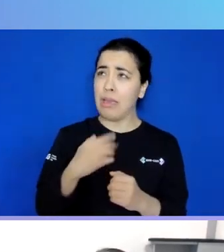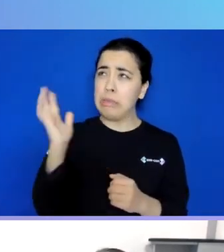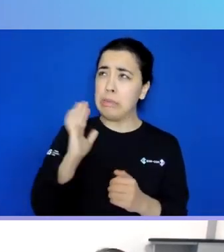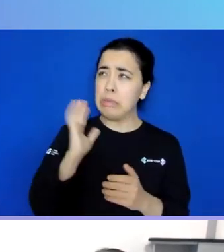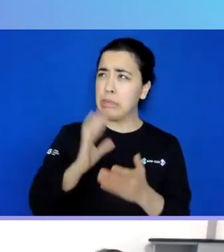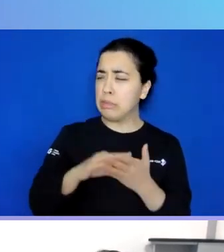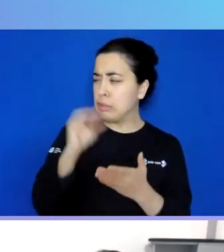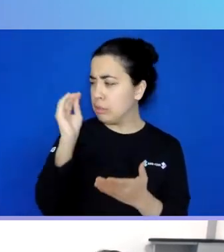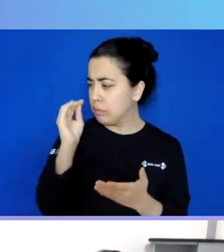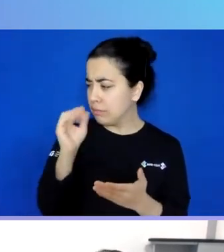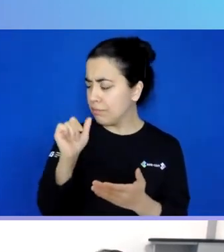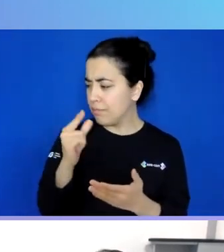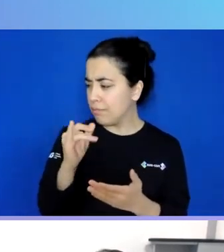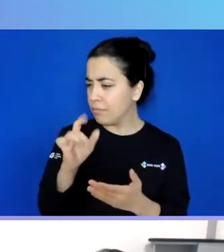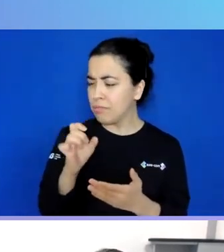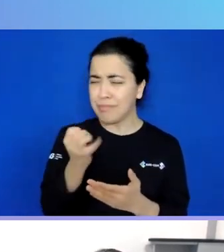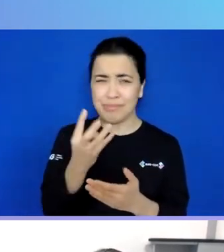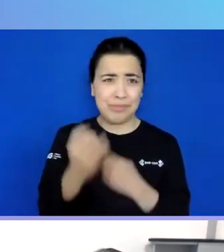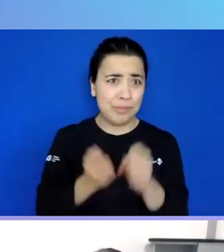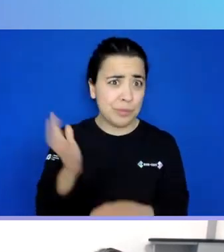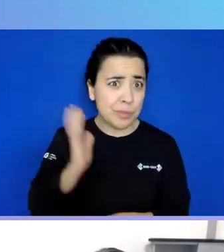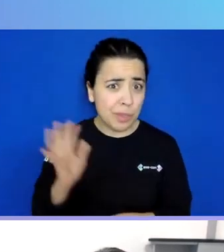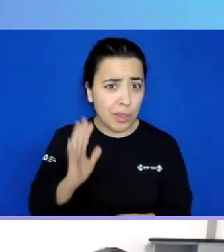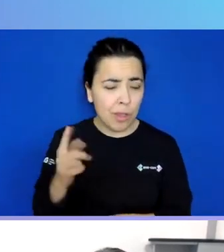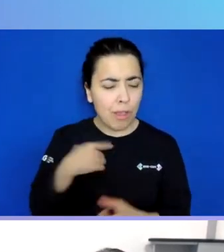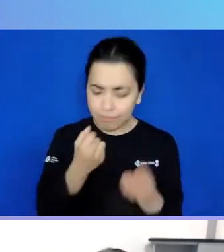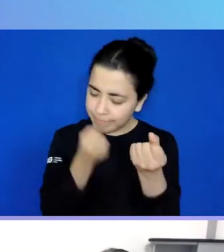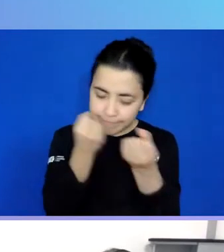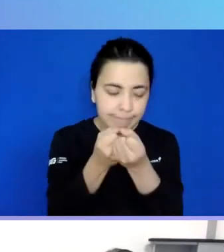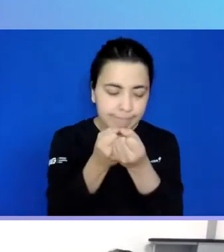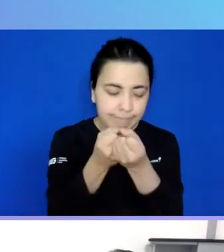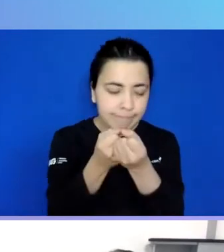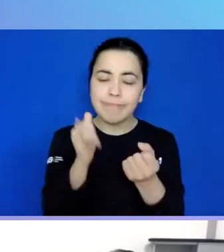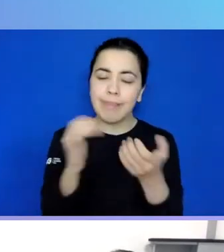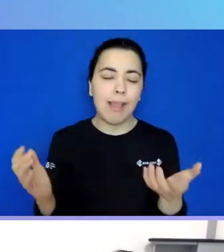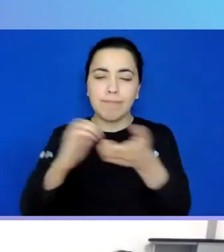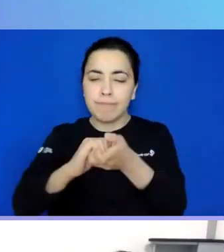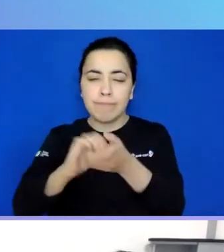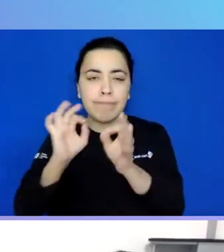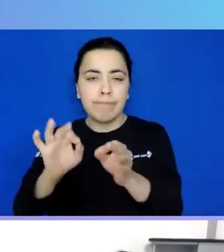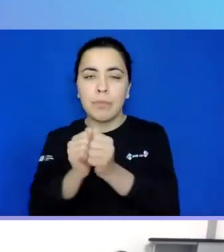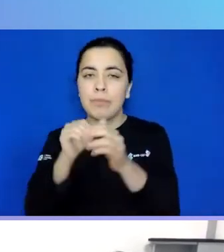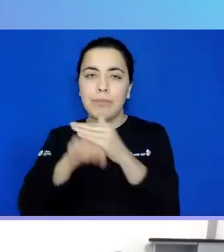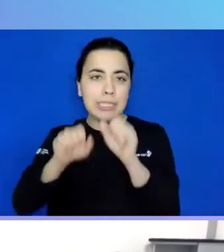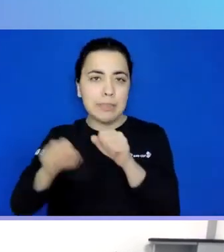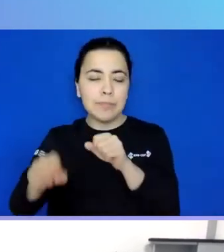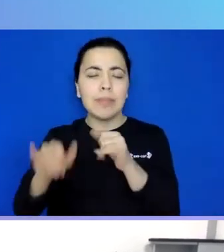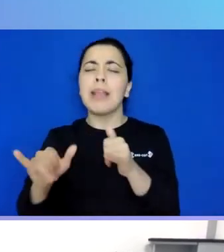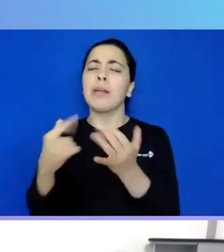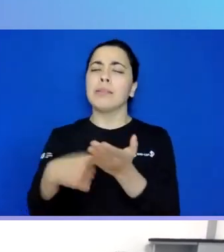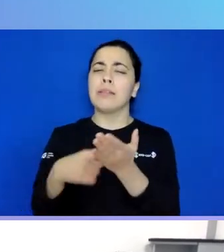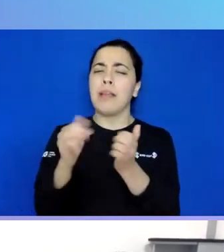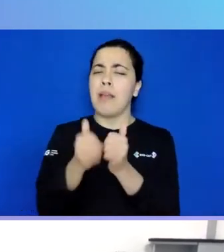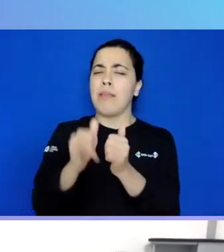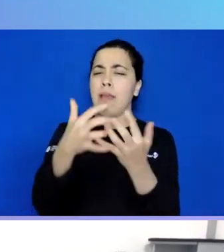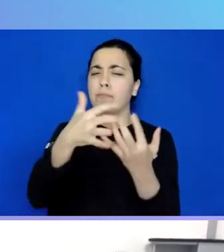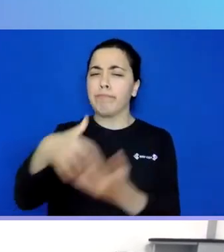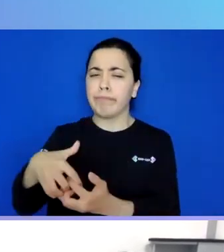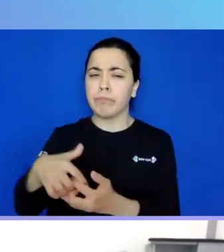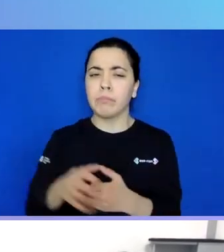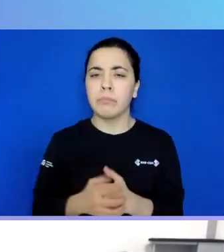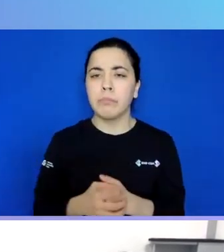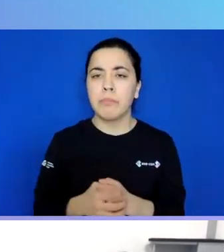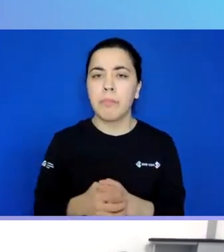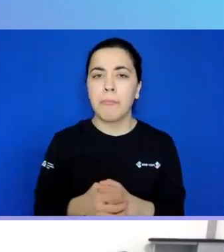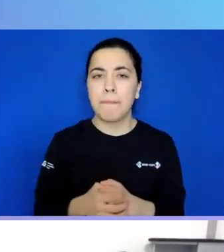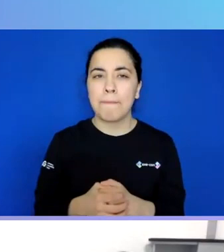oh gosh, a couple of years ago, and I'm a big fan for how it can partner with accessibility. So let's talk about how that happens.